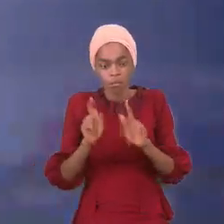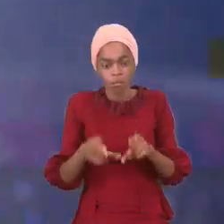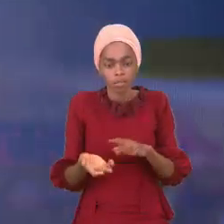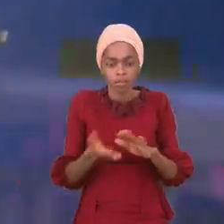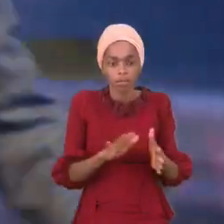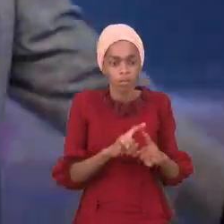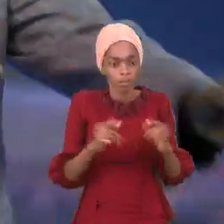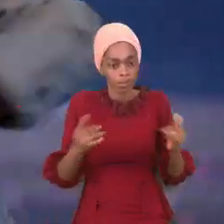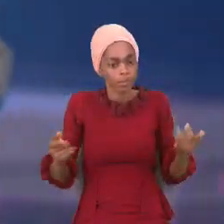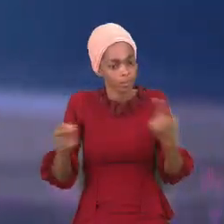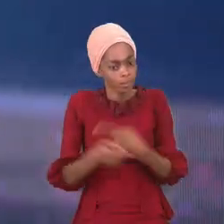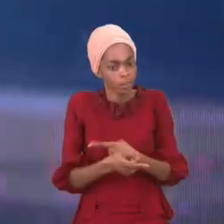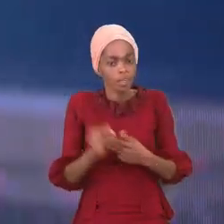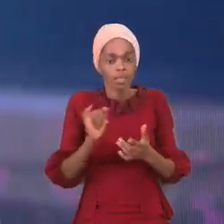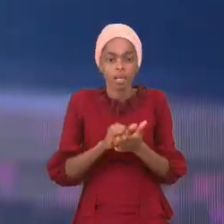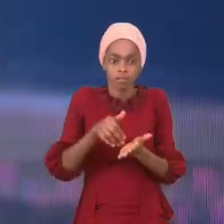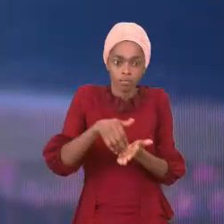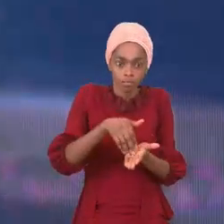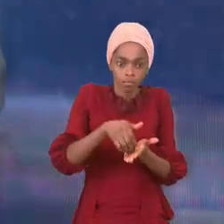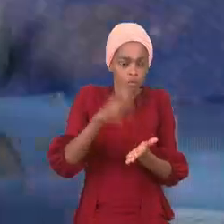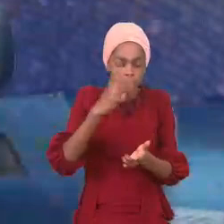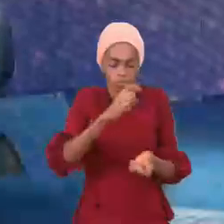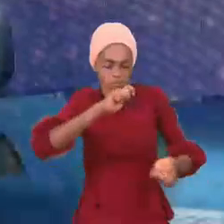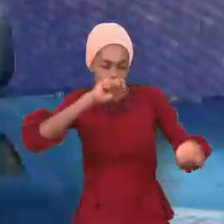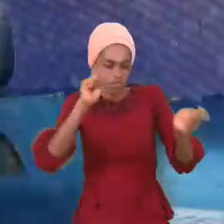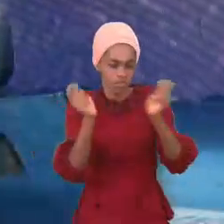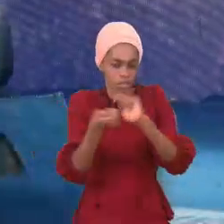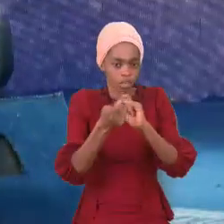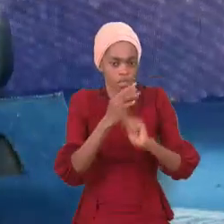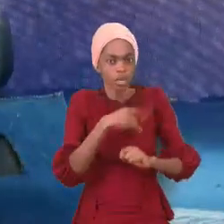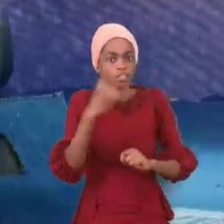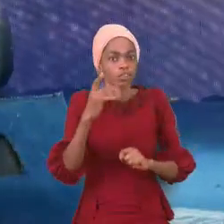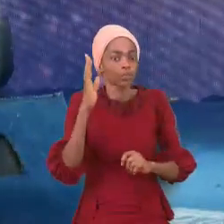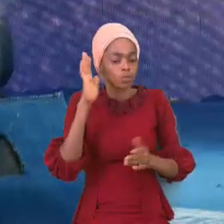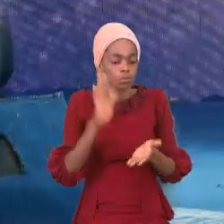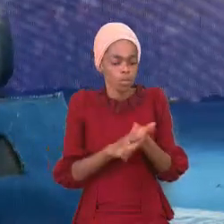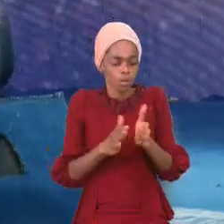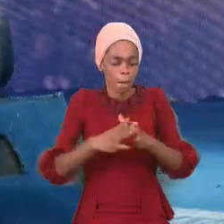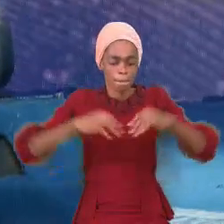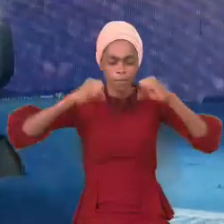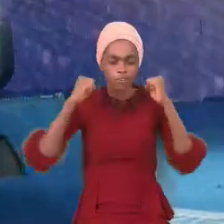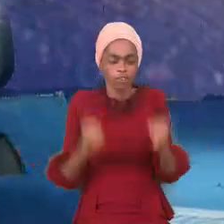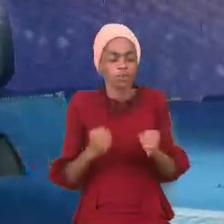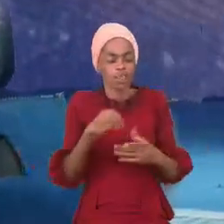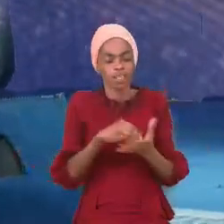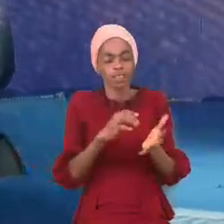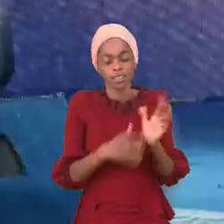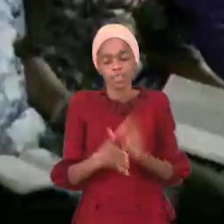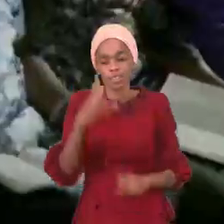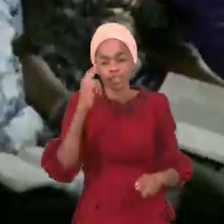your feebleness will be turned around, and you will be strong in Jesus'